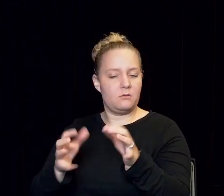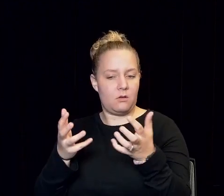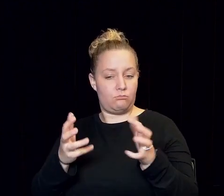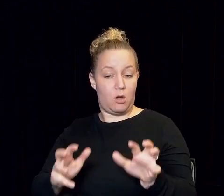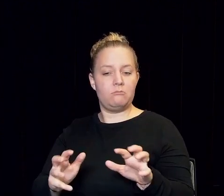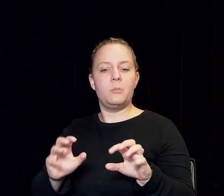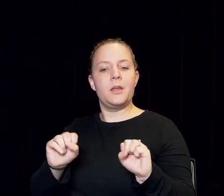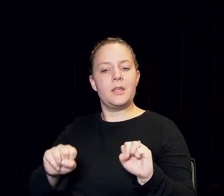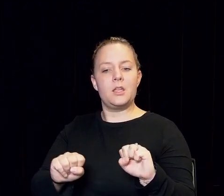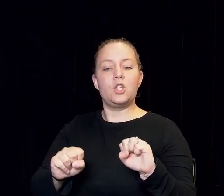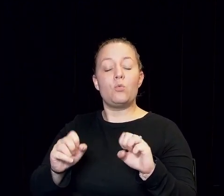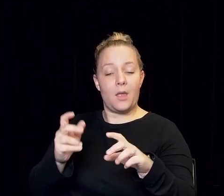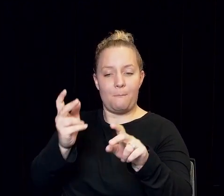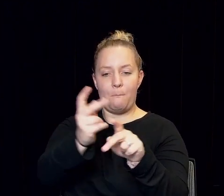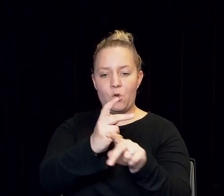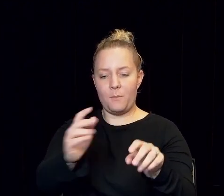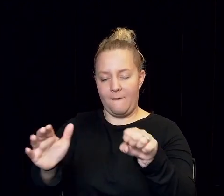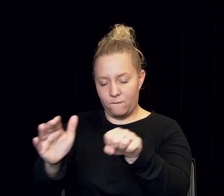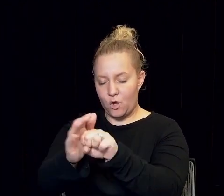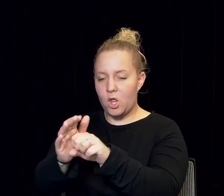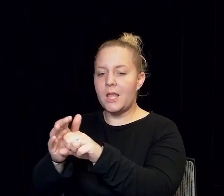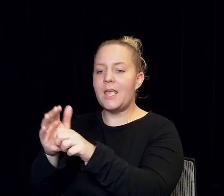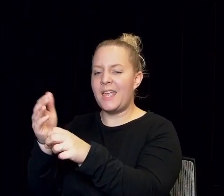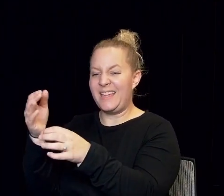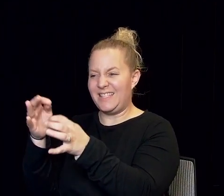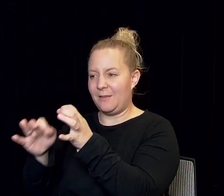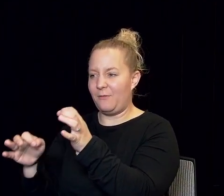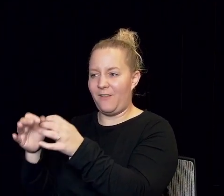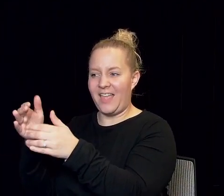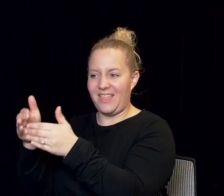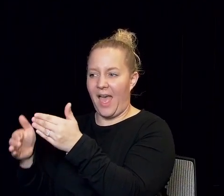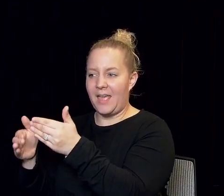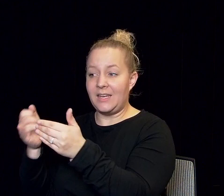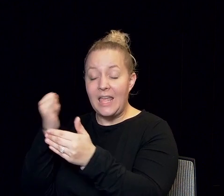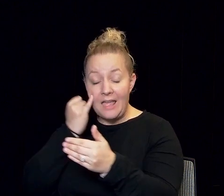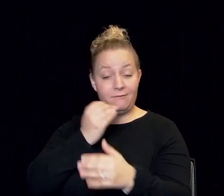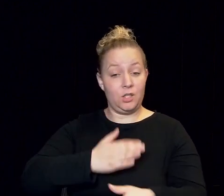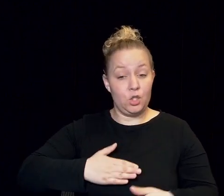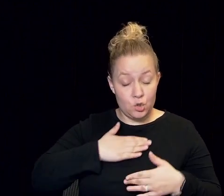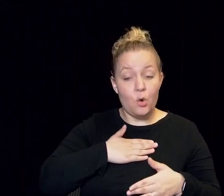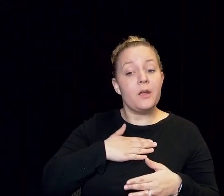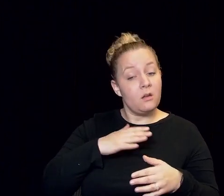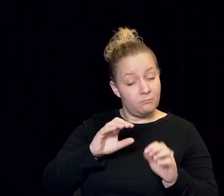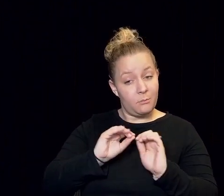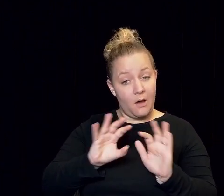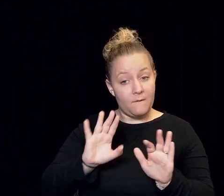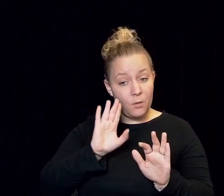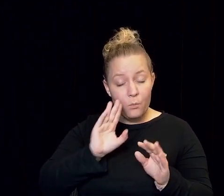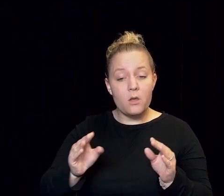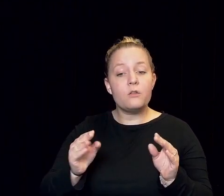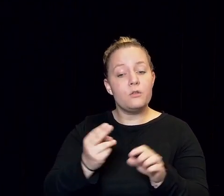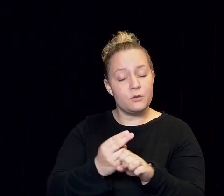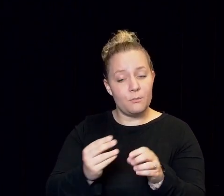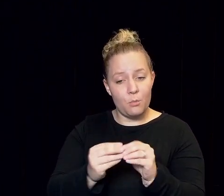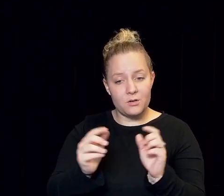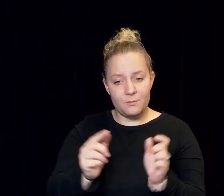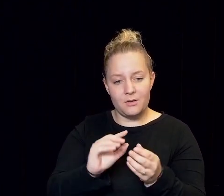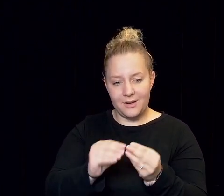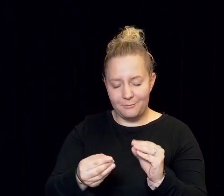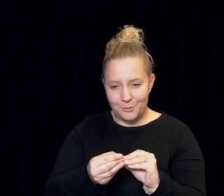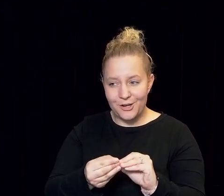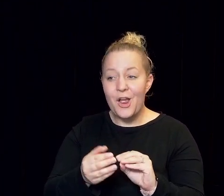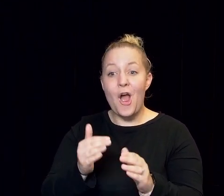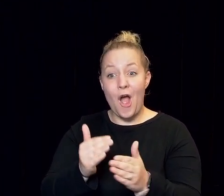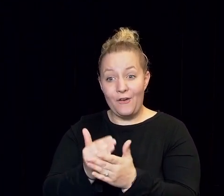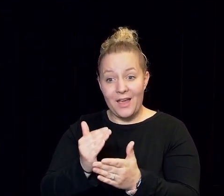fraction at the end. If it is your jam, then obviously you're going to deal with much smaller numbers. Alrighty, that